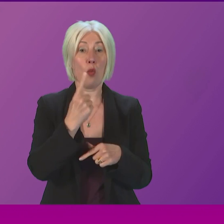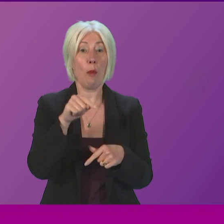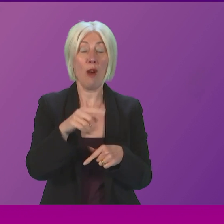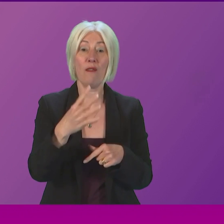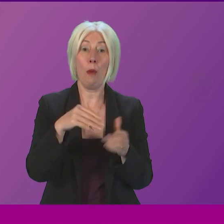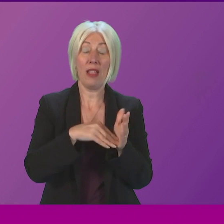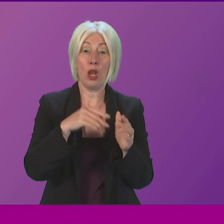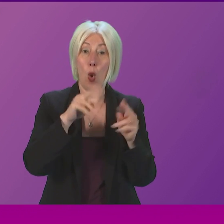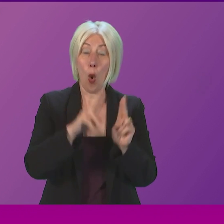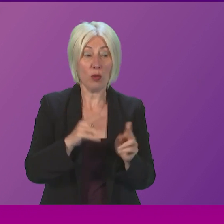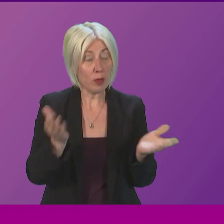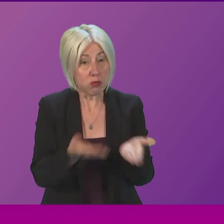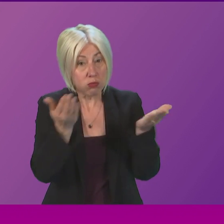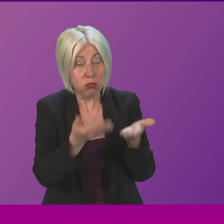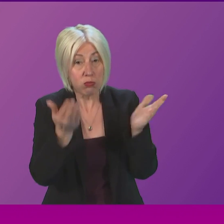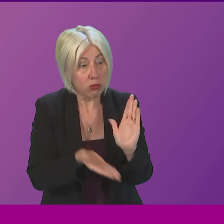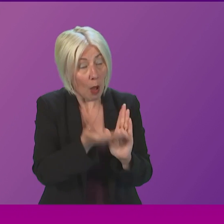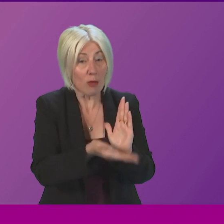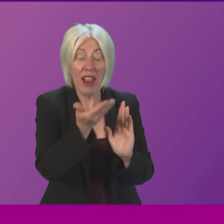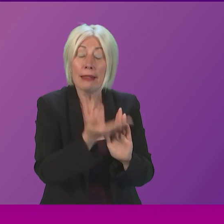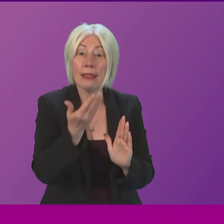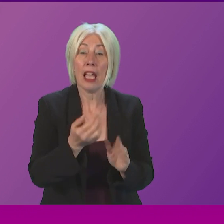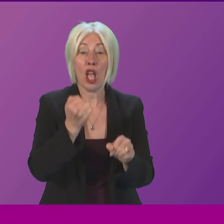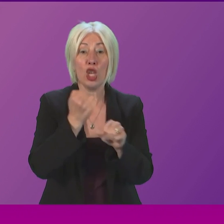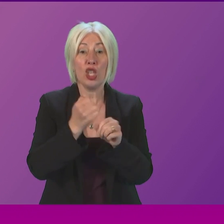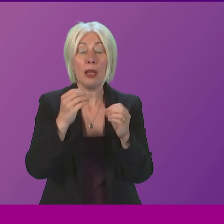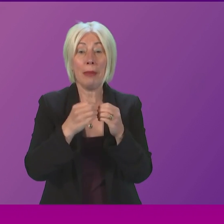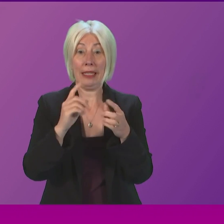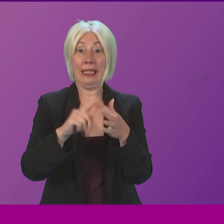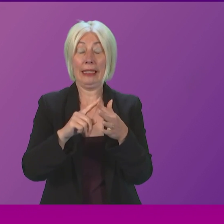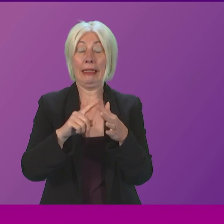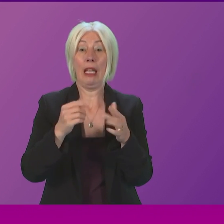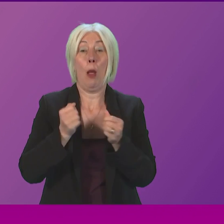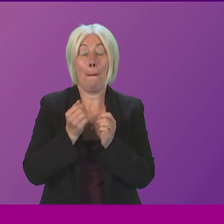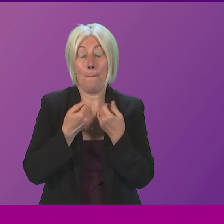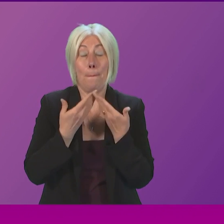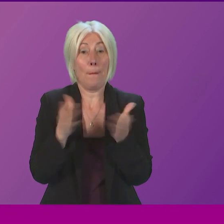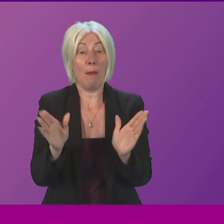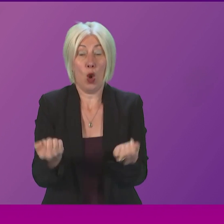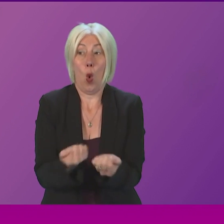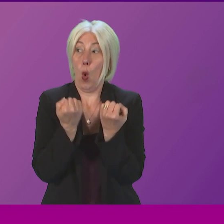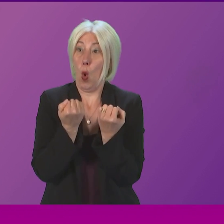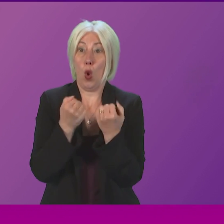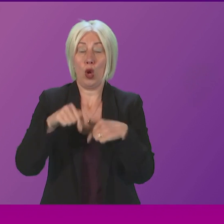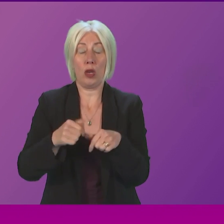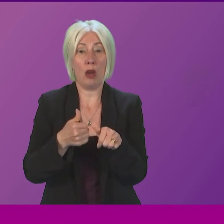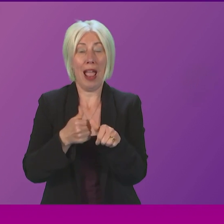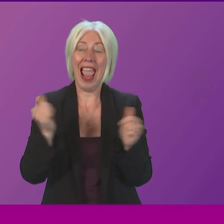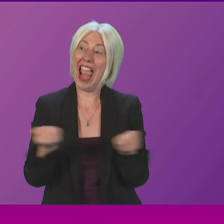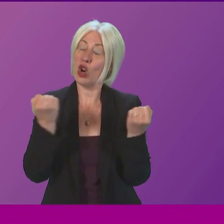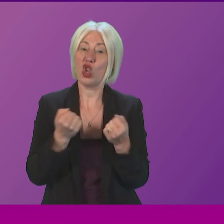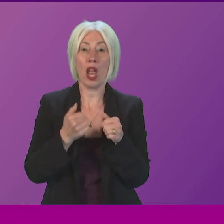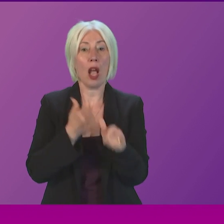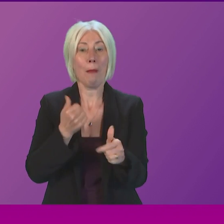1,000 local power projects. And GBE, a publicly owned energy company for the UK, headquartered here in Scotland. But